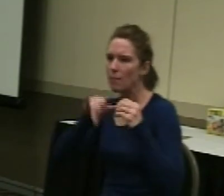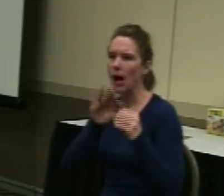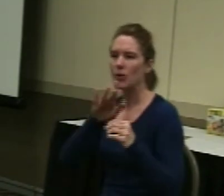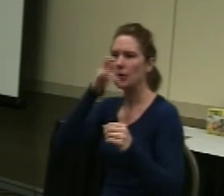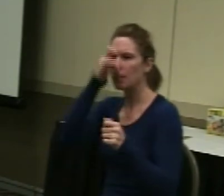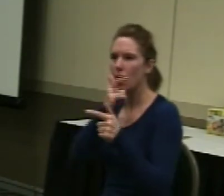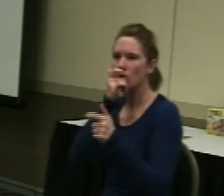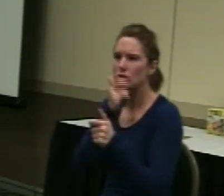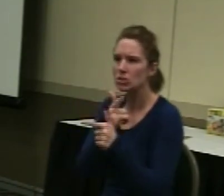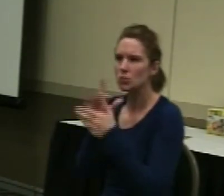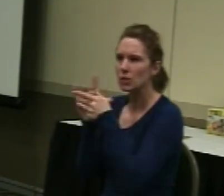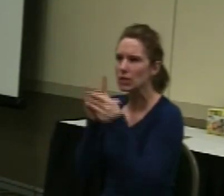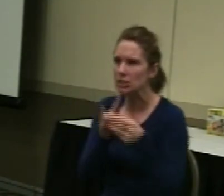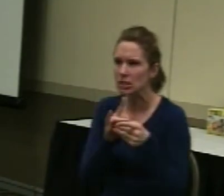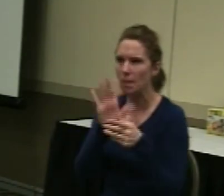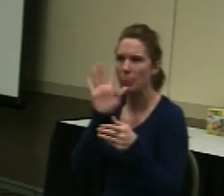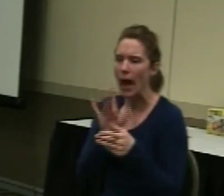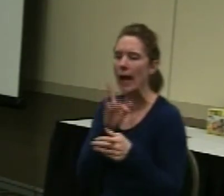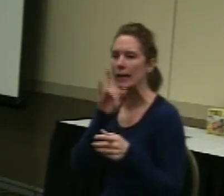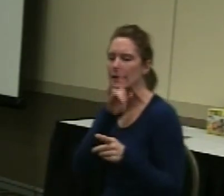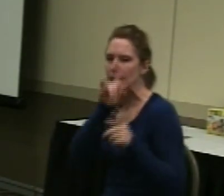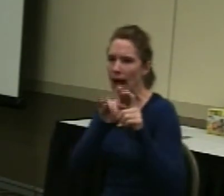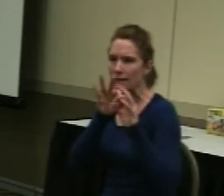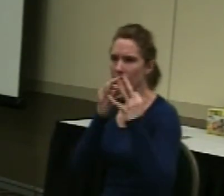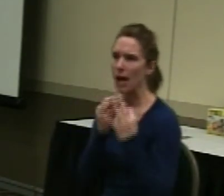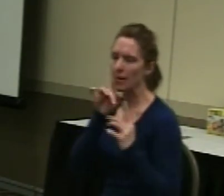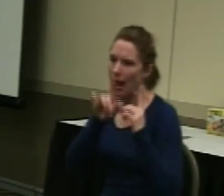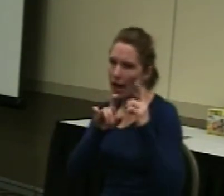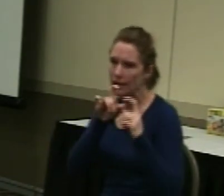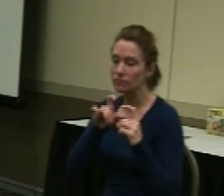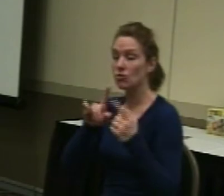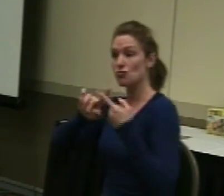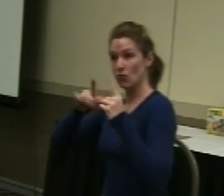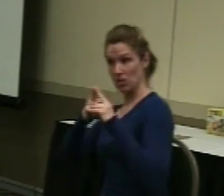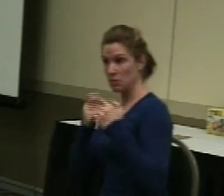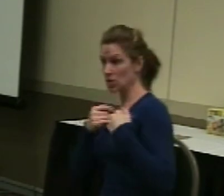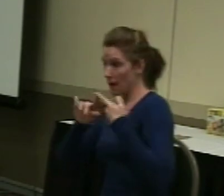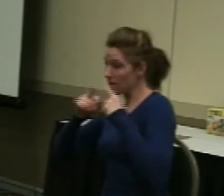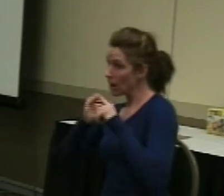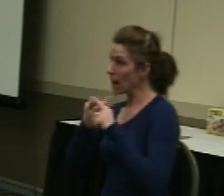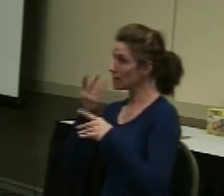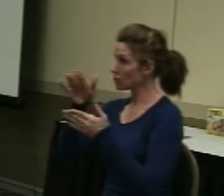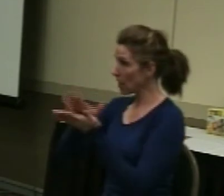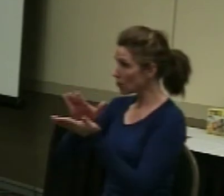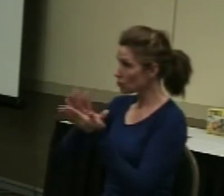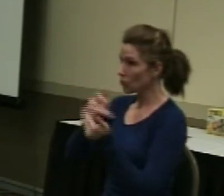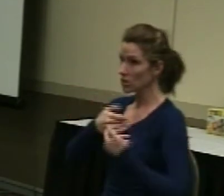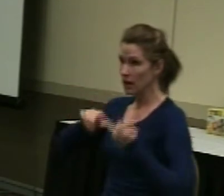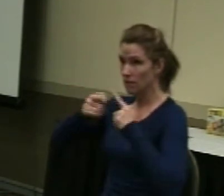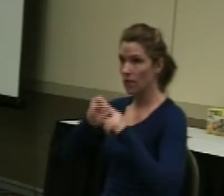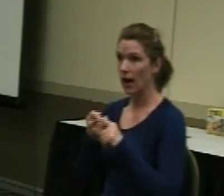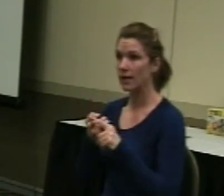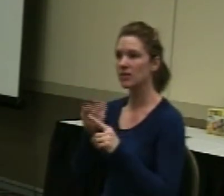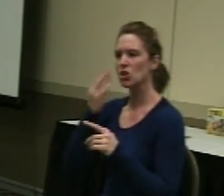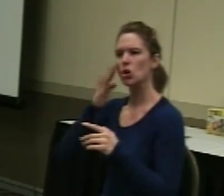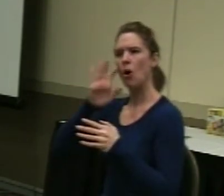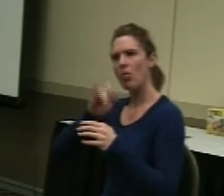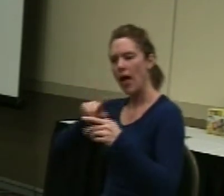sibling relationships. Friendships, does she have friendships outside of school? All of those